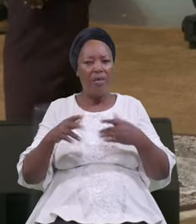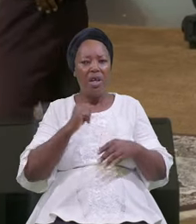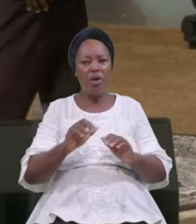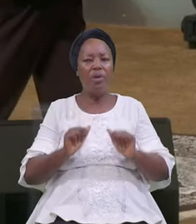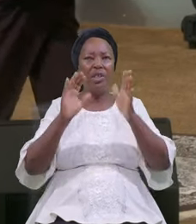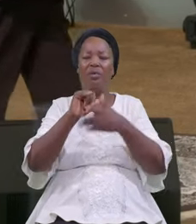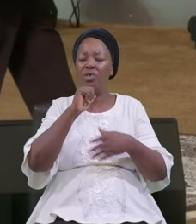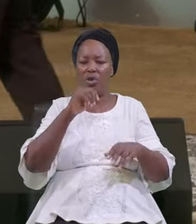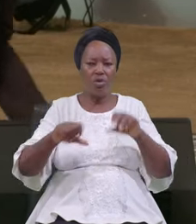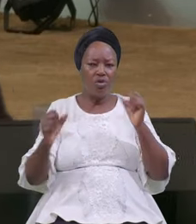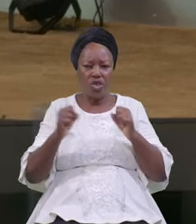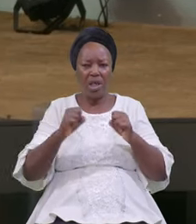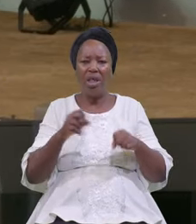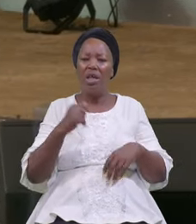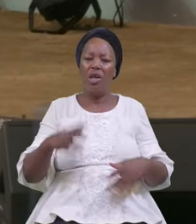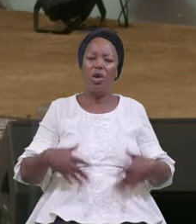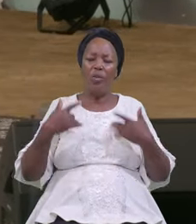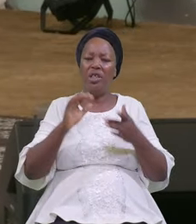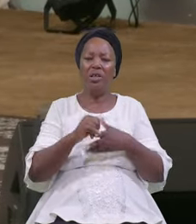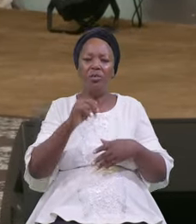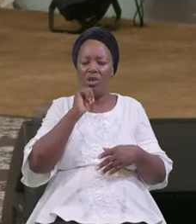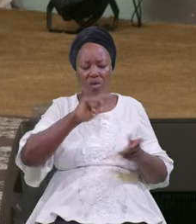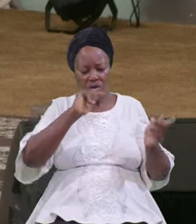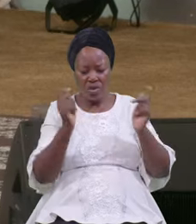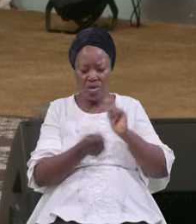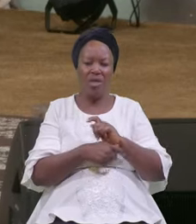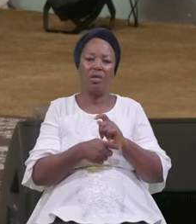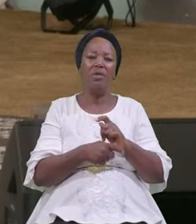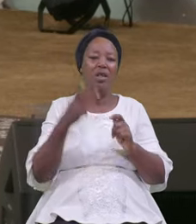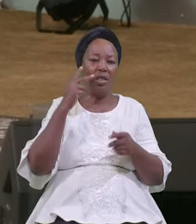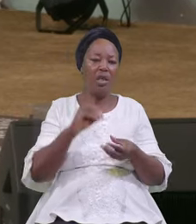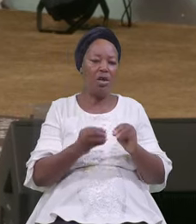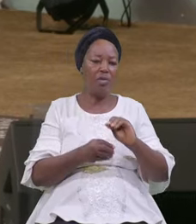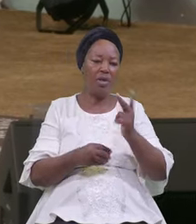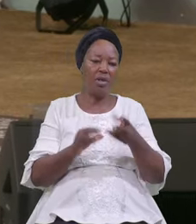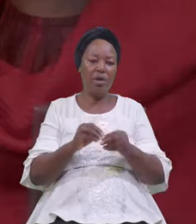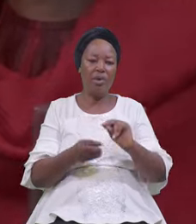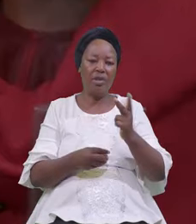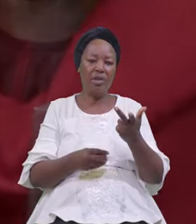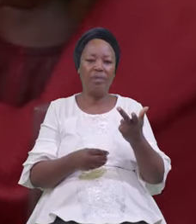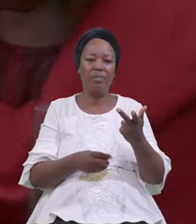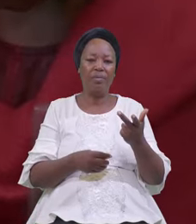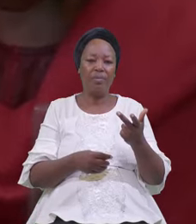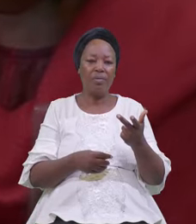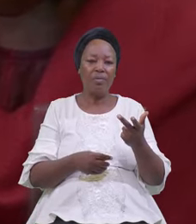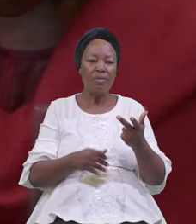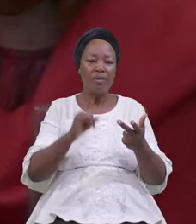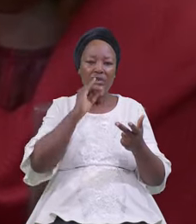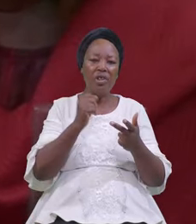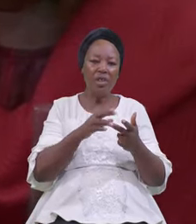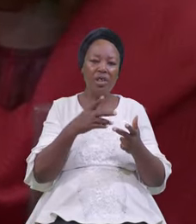The commitment that will not change. Cleaving to, look at number three here. Number three here is the